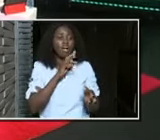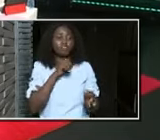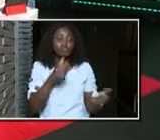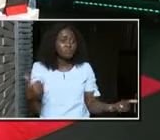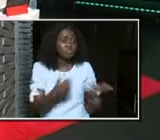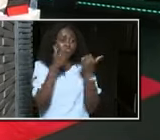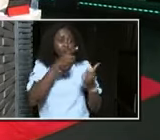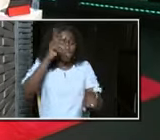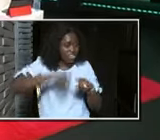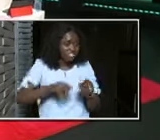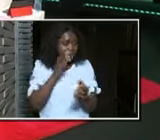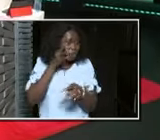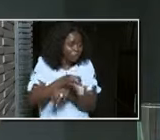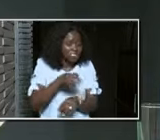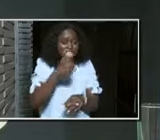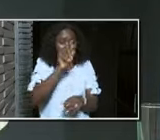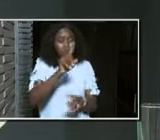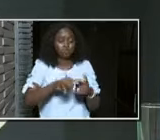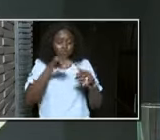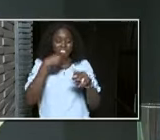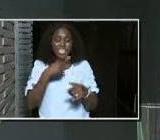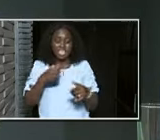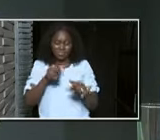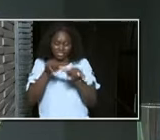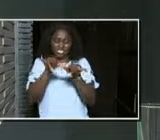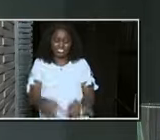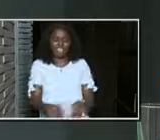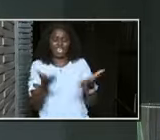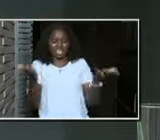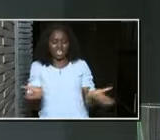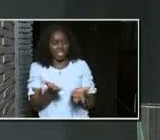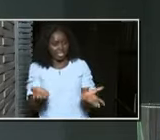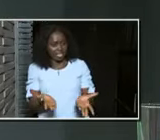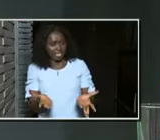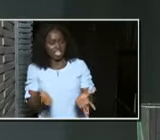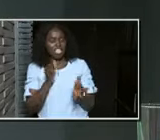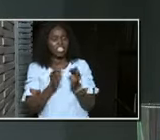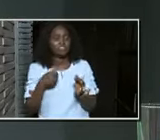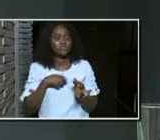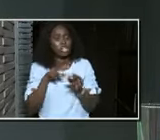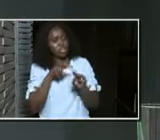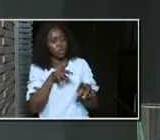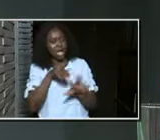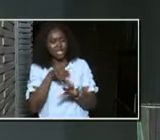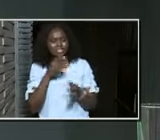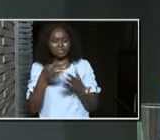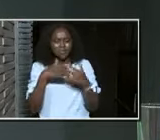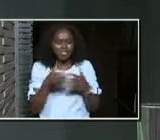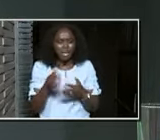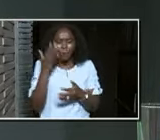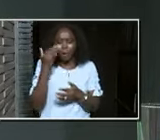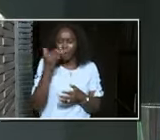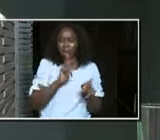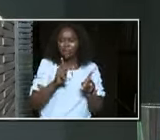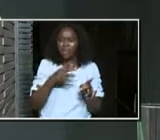have to stay here. Now, what we will do, like you said, we look at the issues that are making them to get out of this